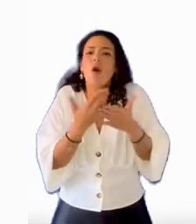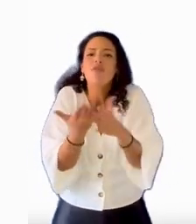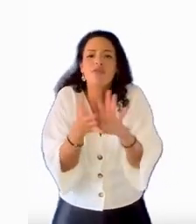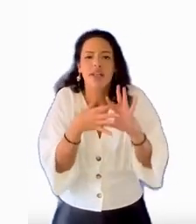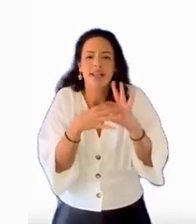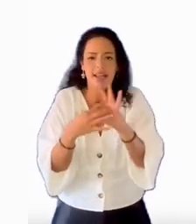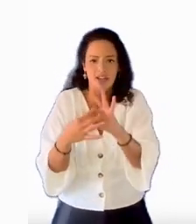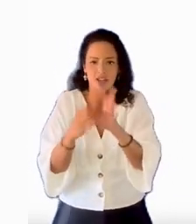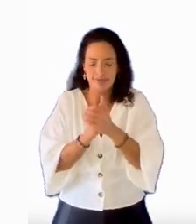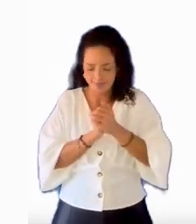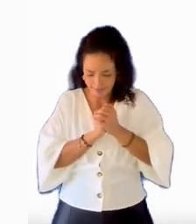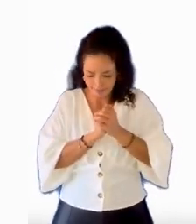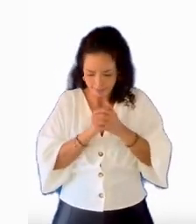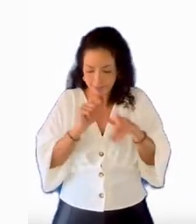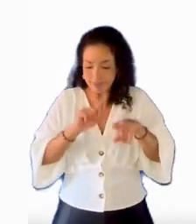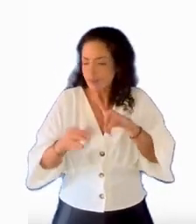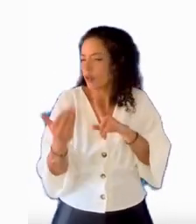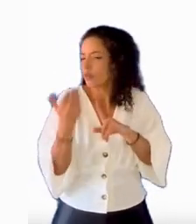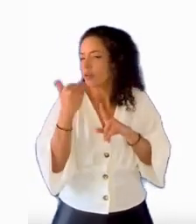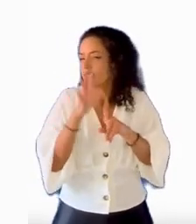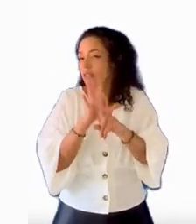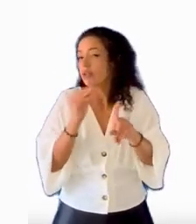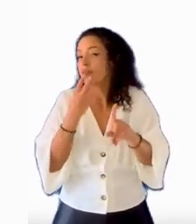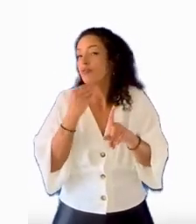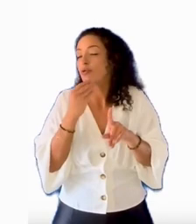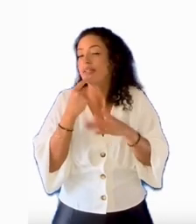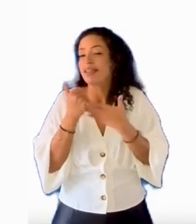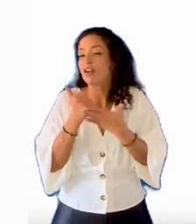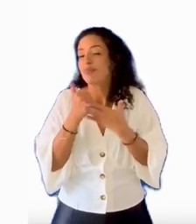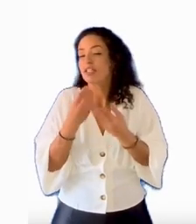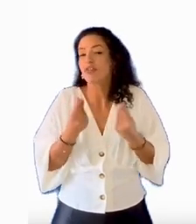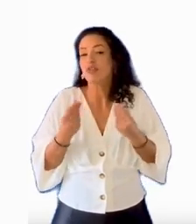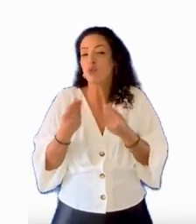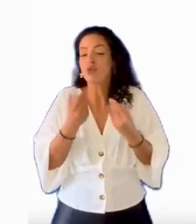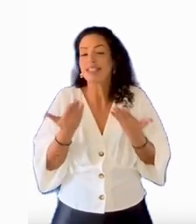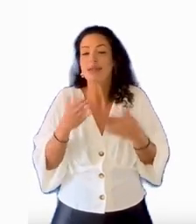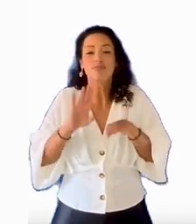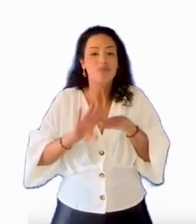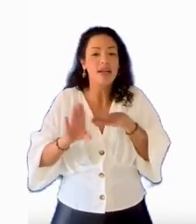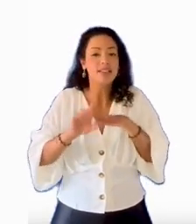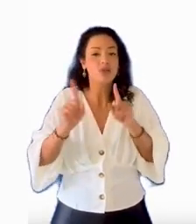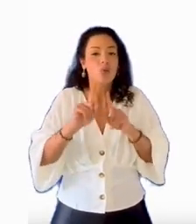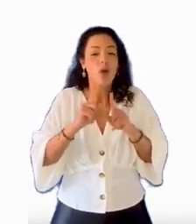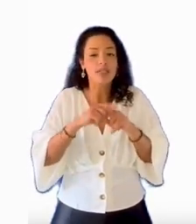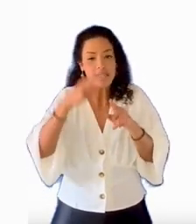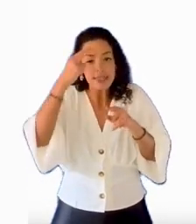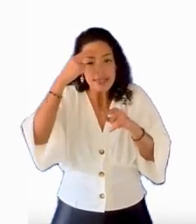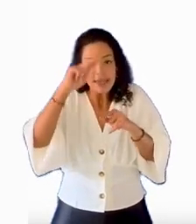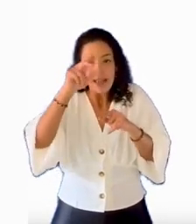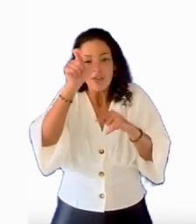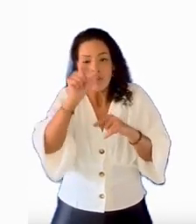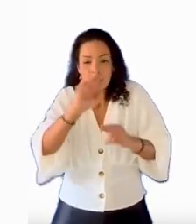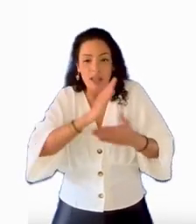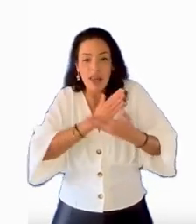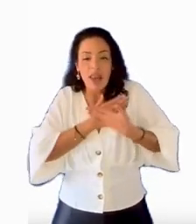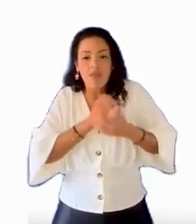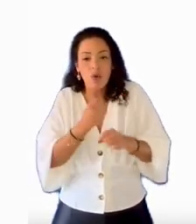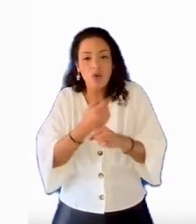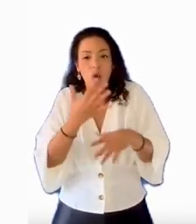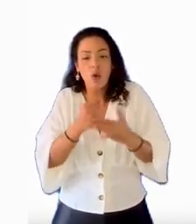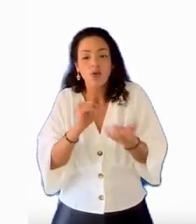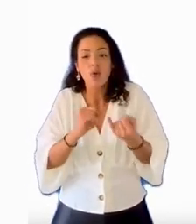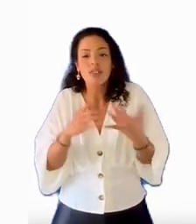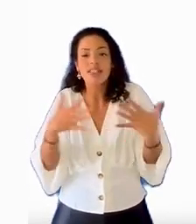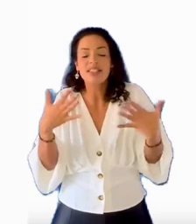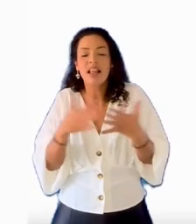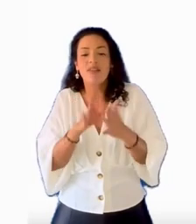connection. Our most recent example of using therapeutic resources in practice is the engraving of the name of a loved one on a gold or